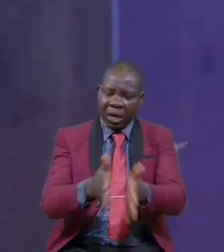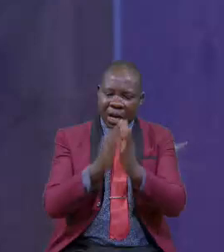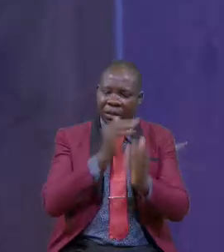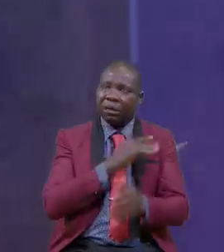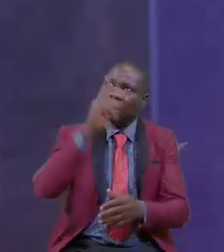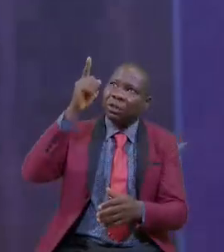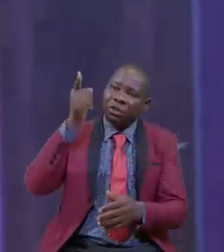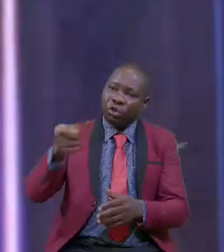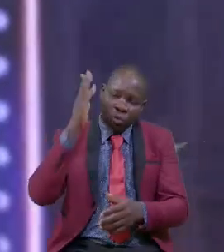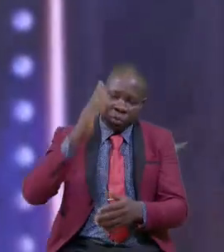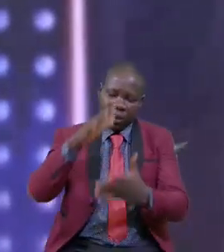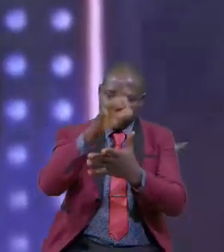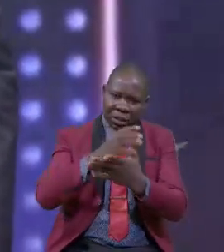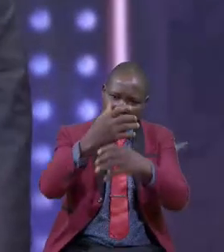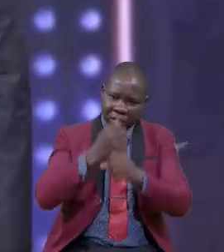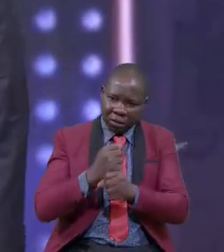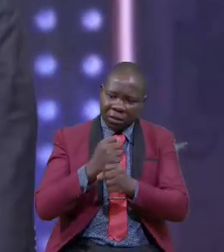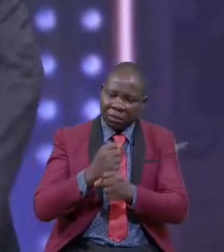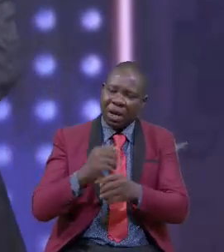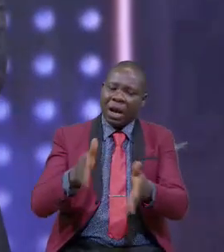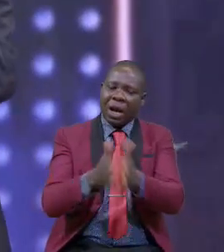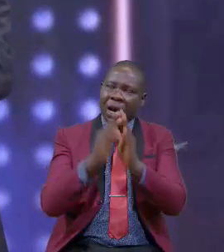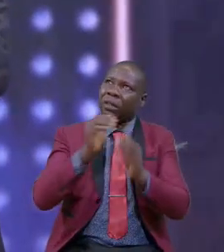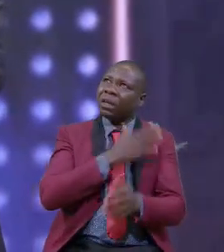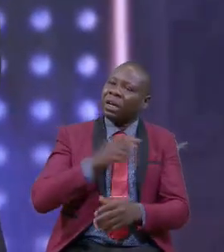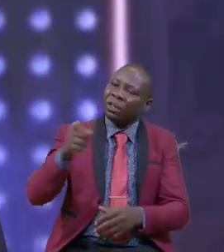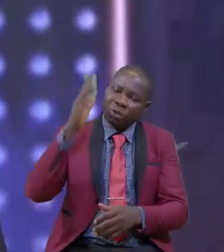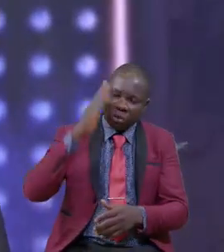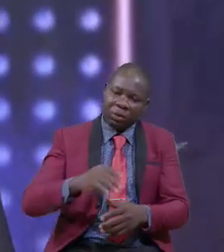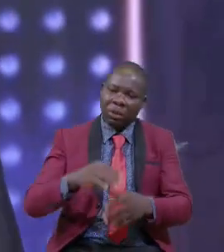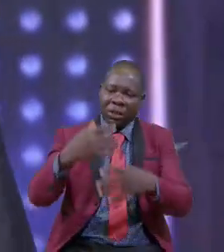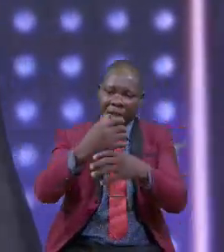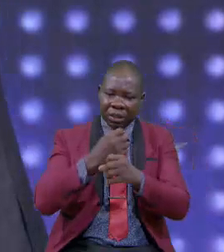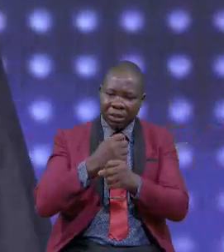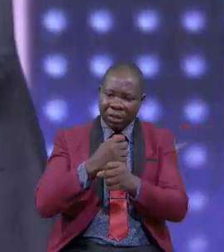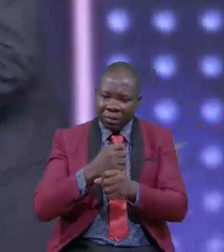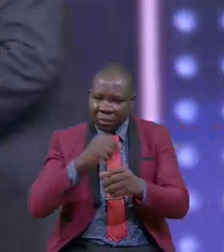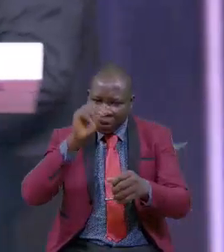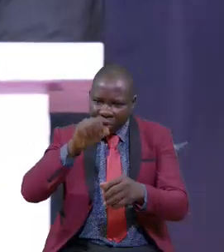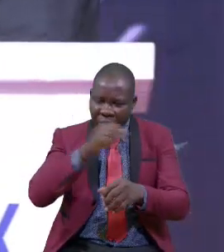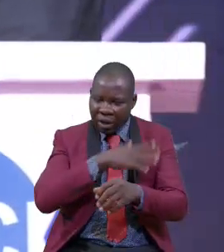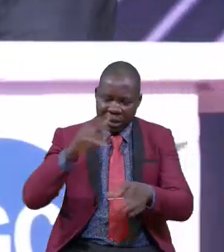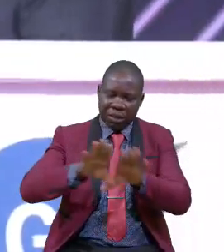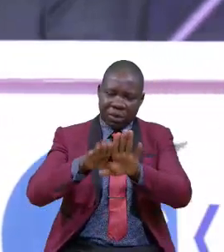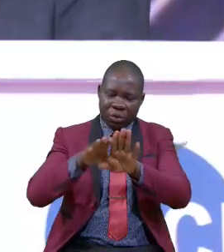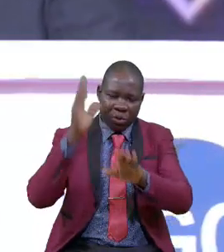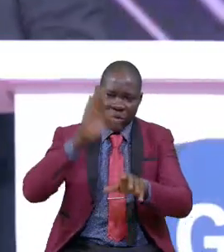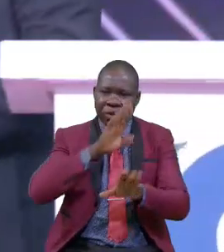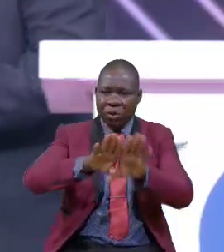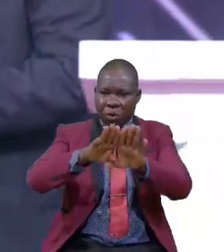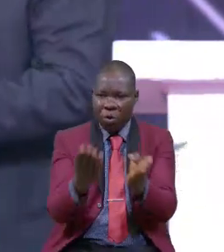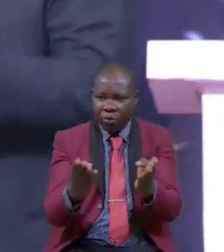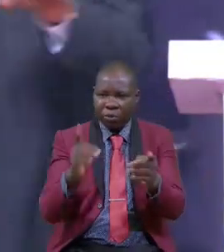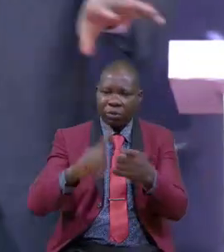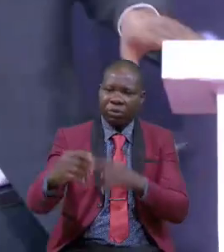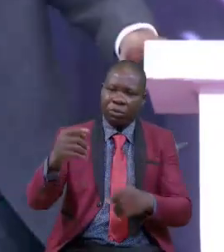find. Knock and the door shall be opened unto you. So I come asking, I come beseeching, I